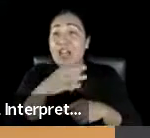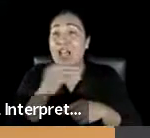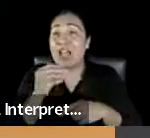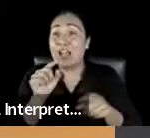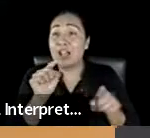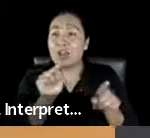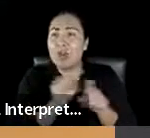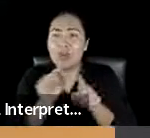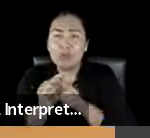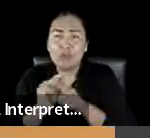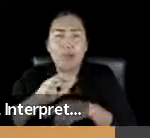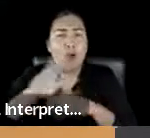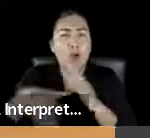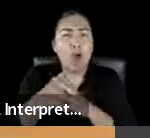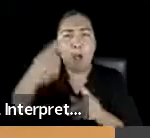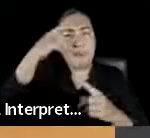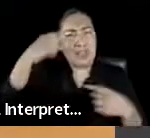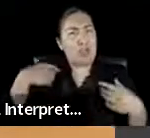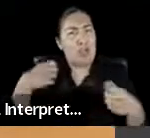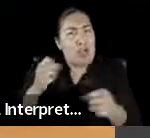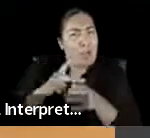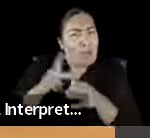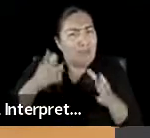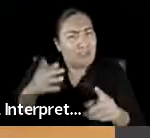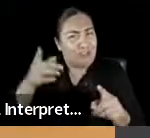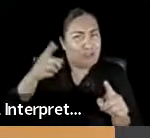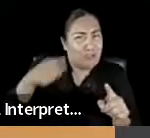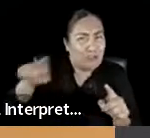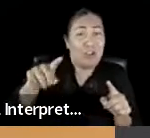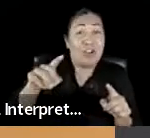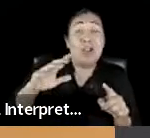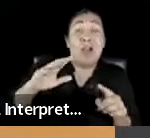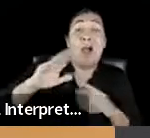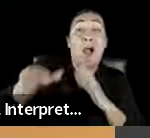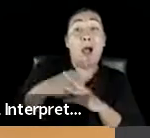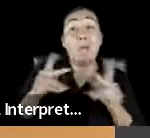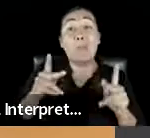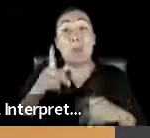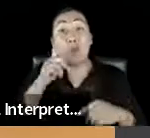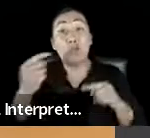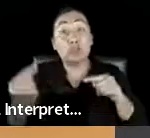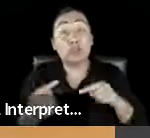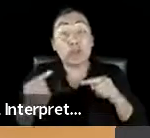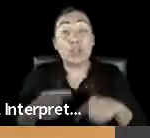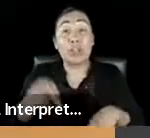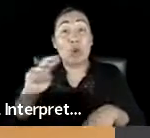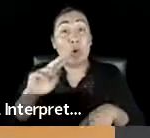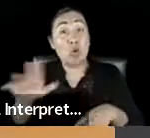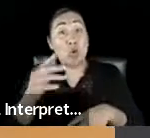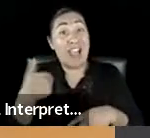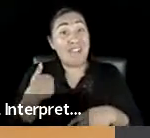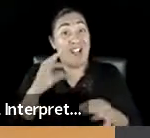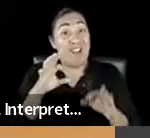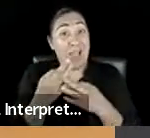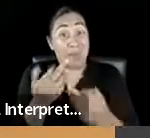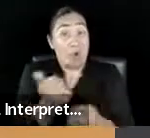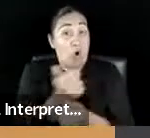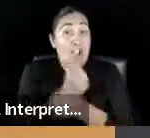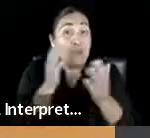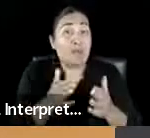health professionals out there. And for all of those who are struggling or have a loved one struggling, remember, you deserve help and you don't have to do this alone.